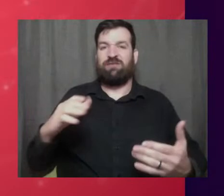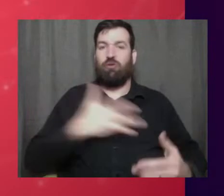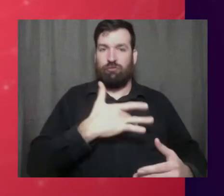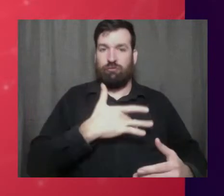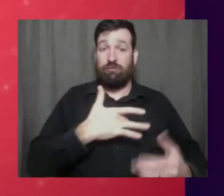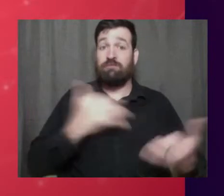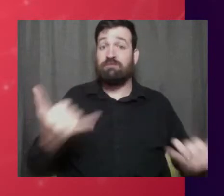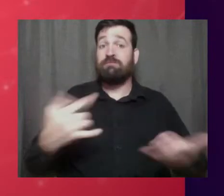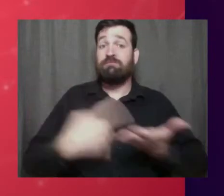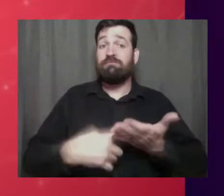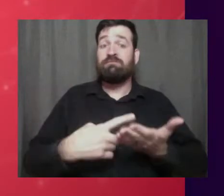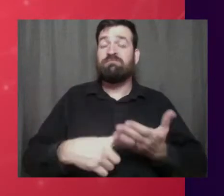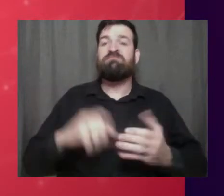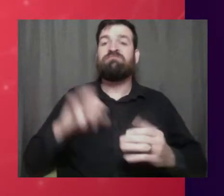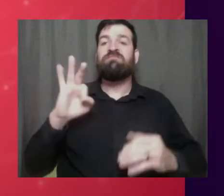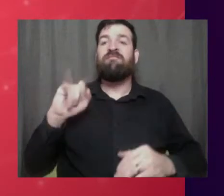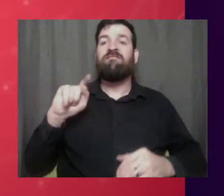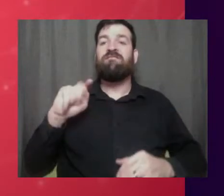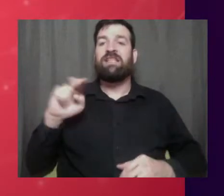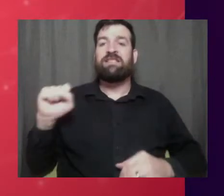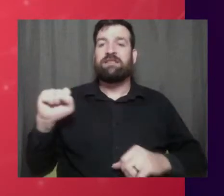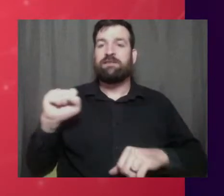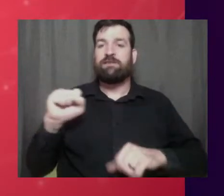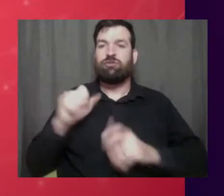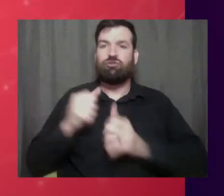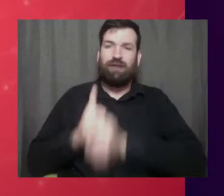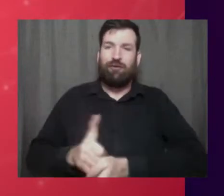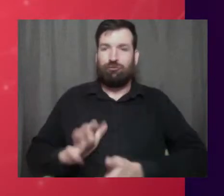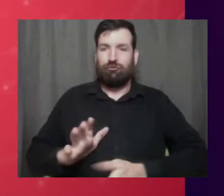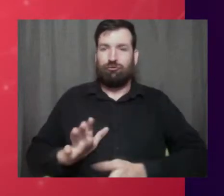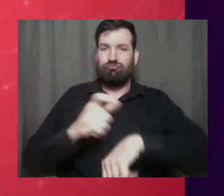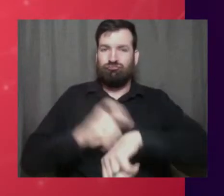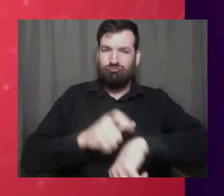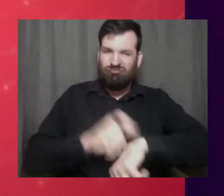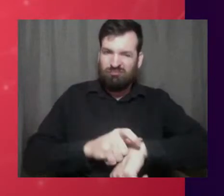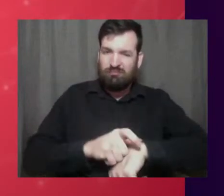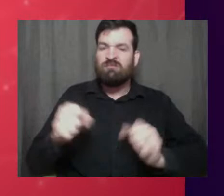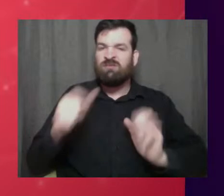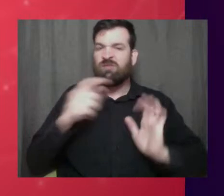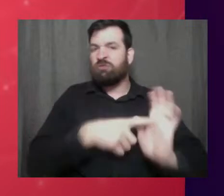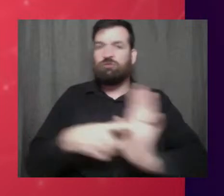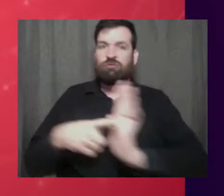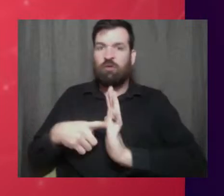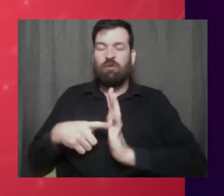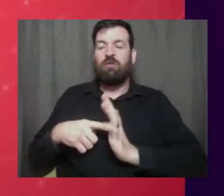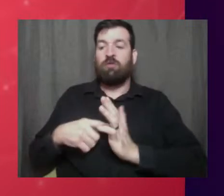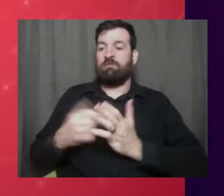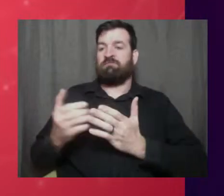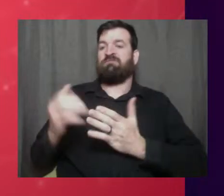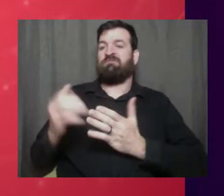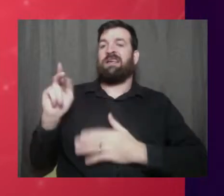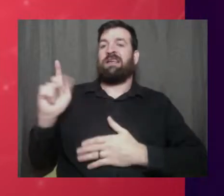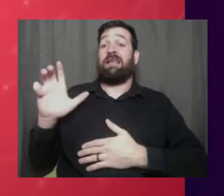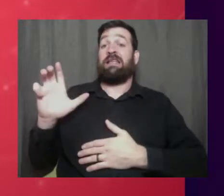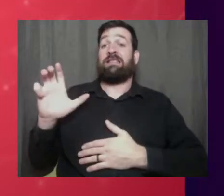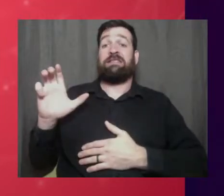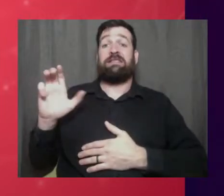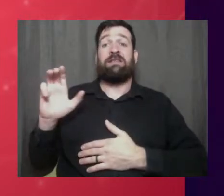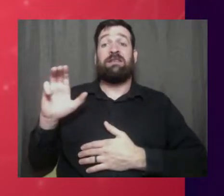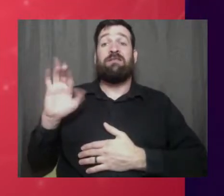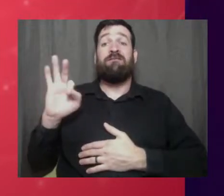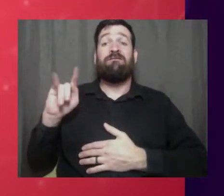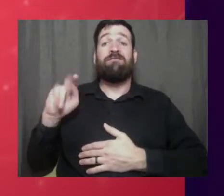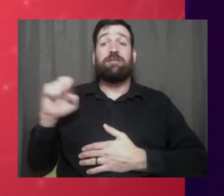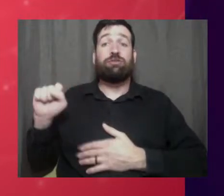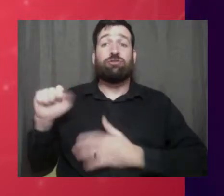trackers. They let you track your body like never before. We will show you how a Kansas City man's fitness tracker helped doctors figure out the